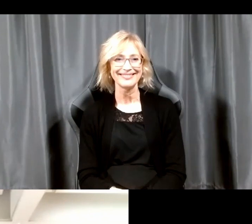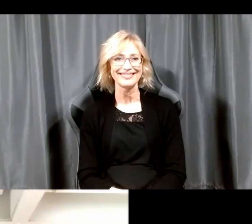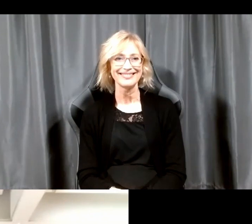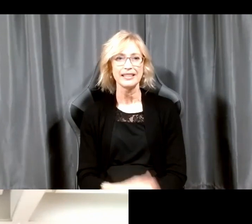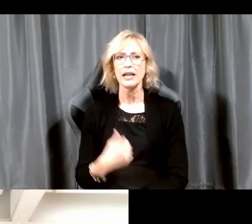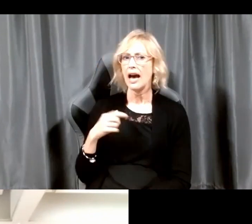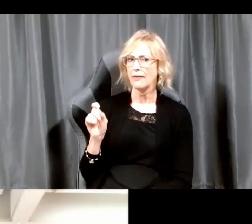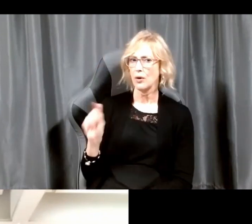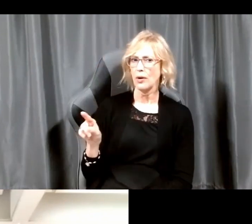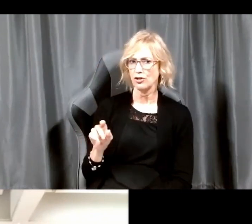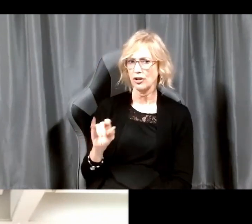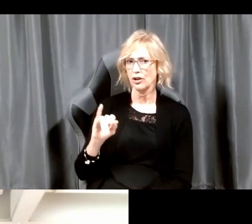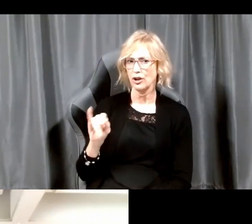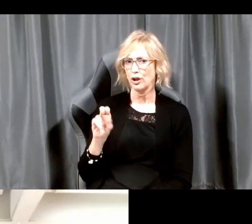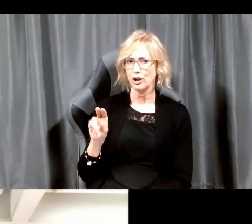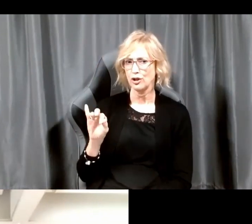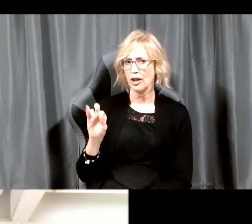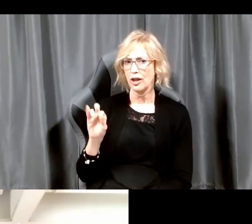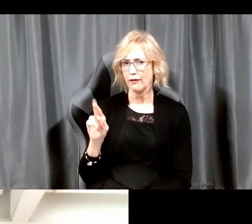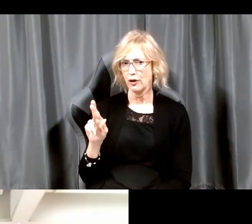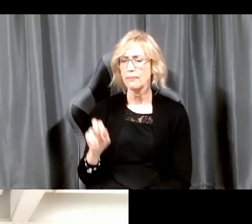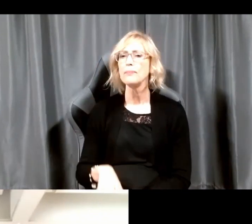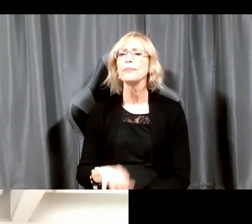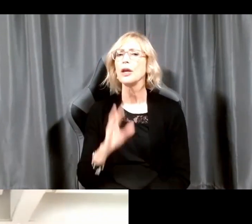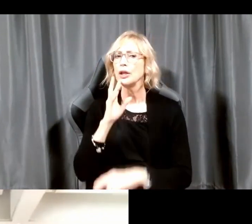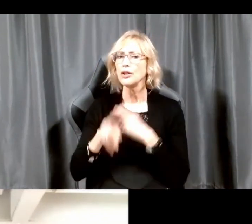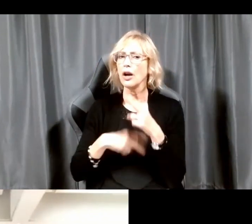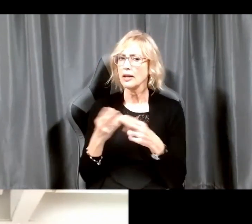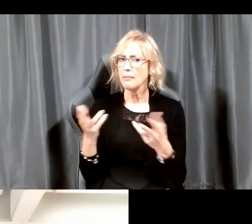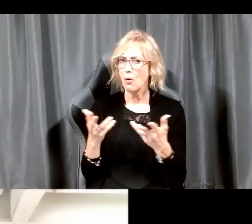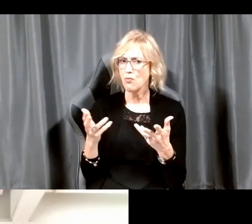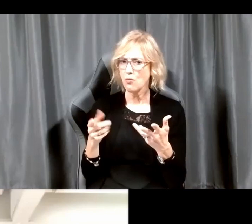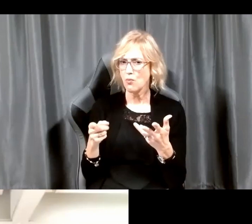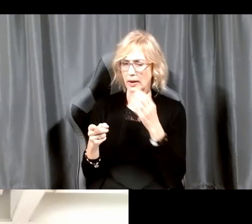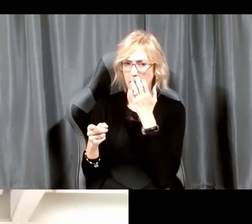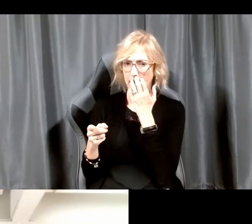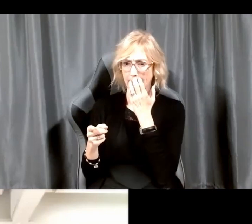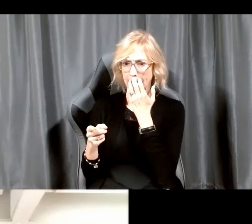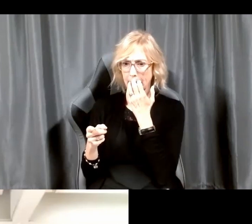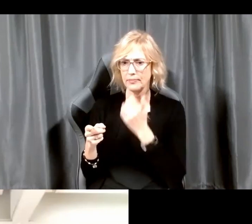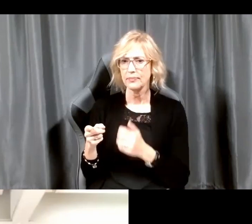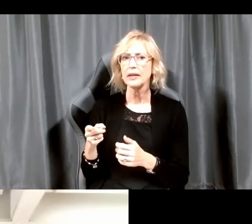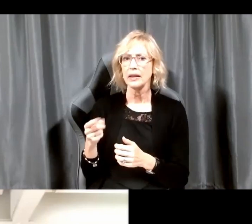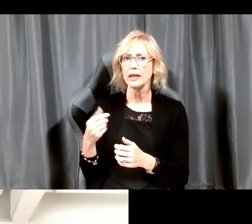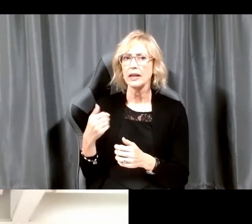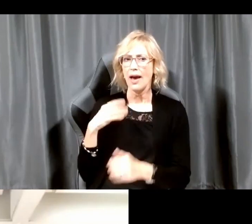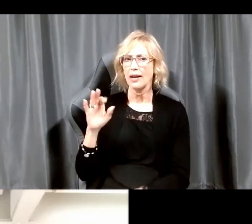have a question for you, Diane and Lizelle. In talking about what you just had up with the felt